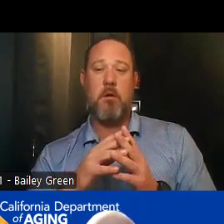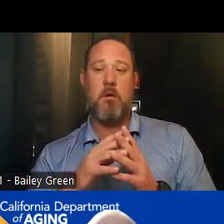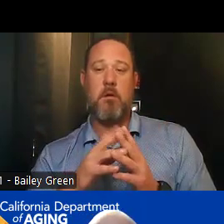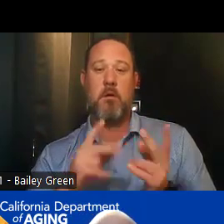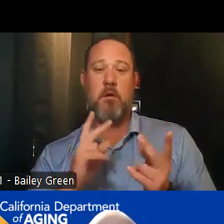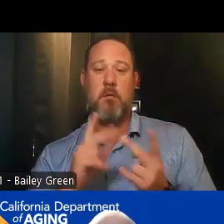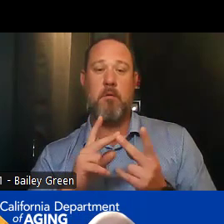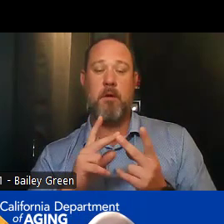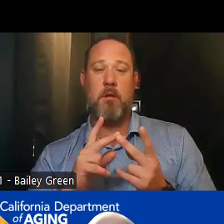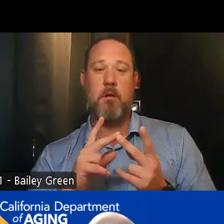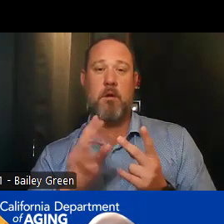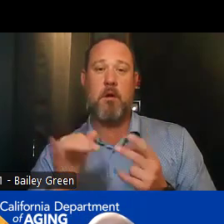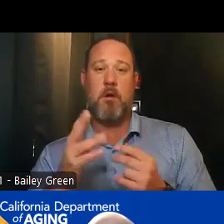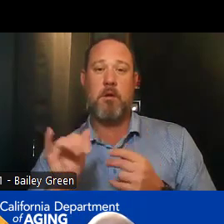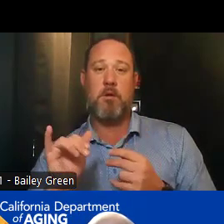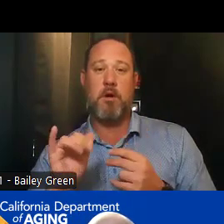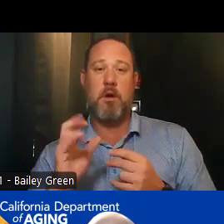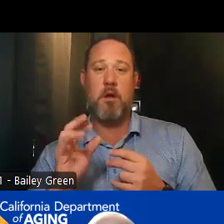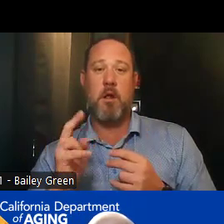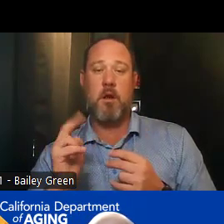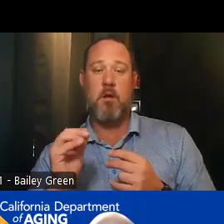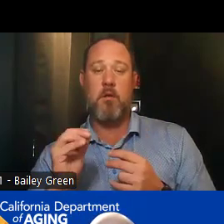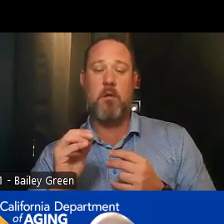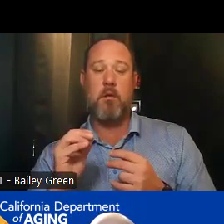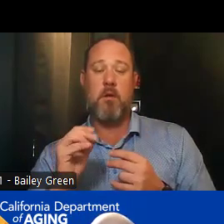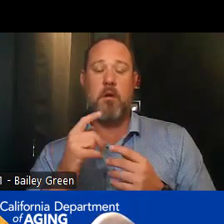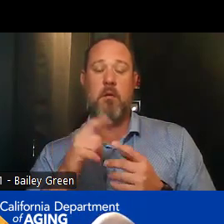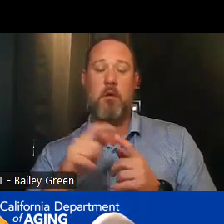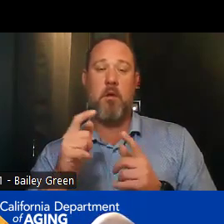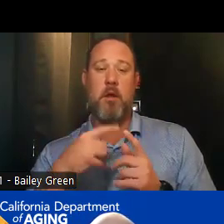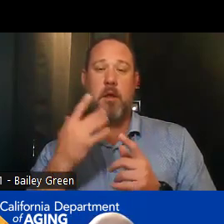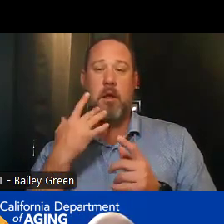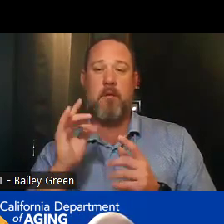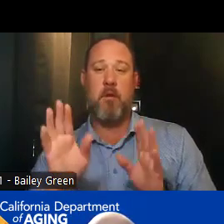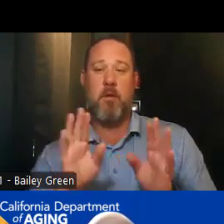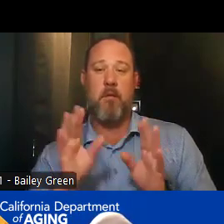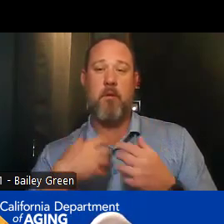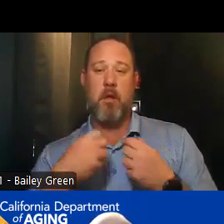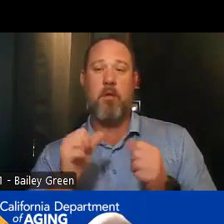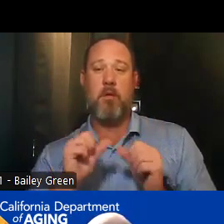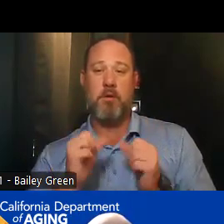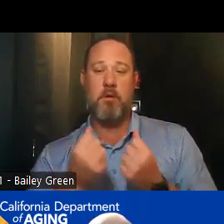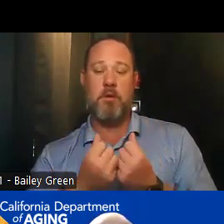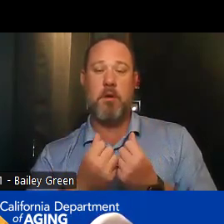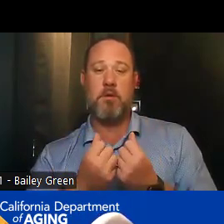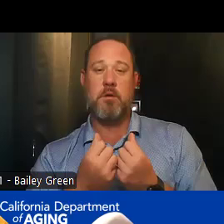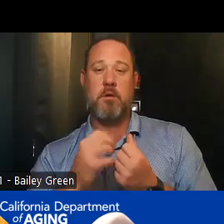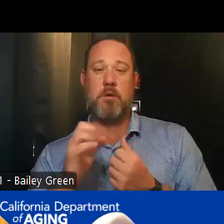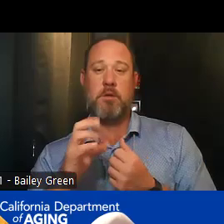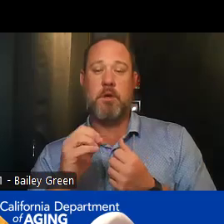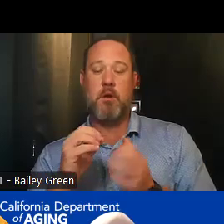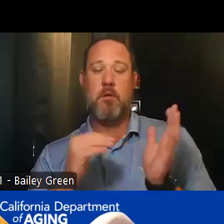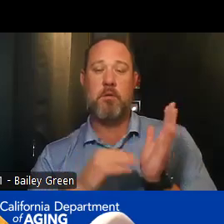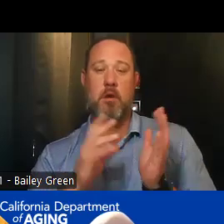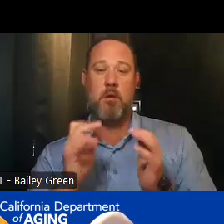Perfect. My name is Jay Calcagno. I'm calling on behalf of the California Behavioral Health Association. Our CEO,